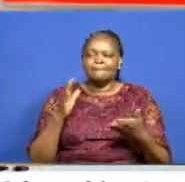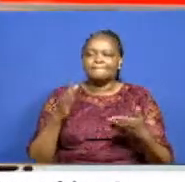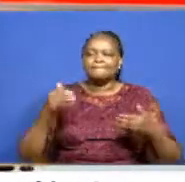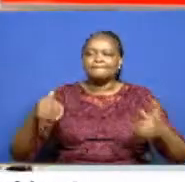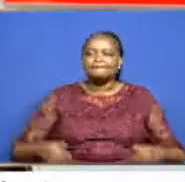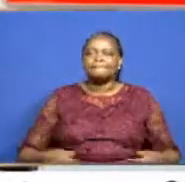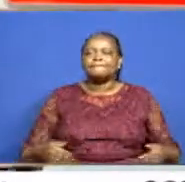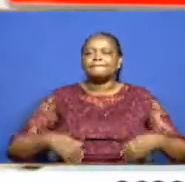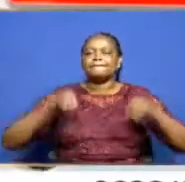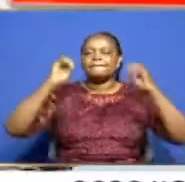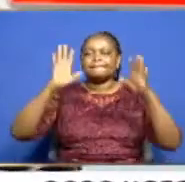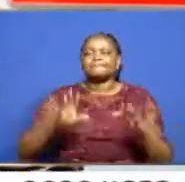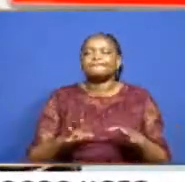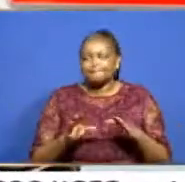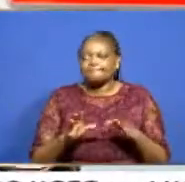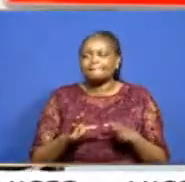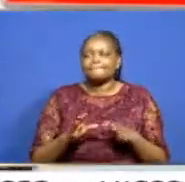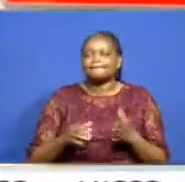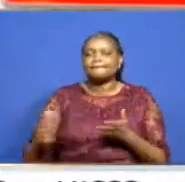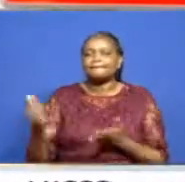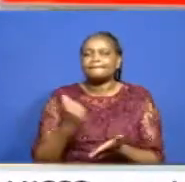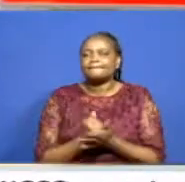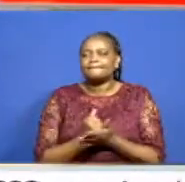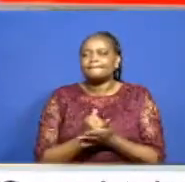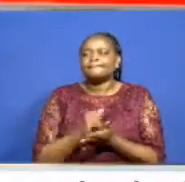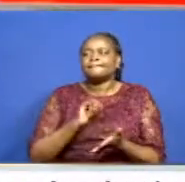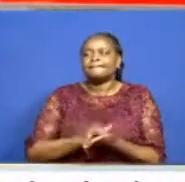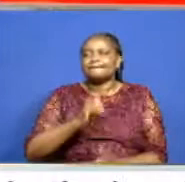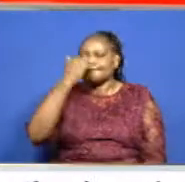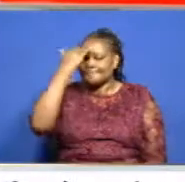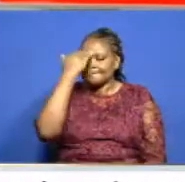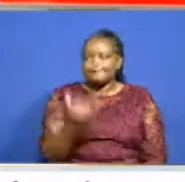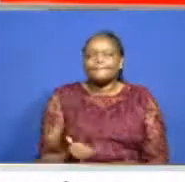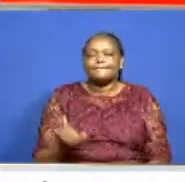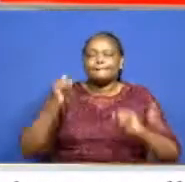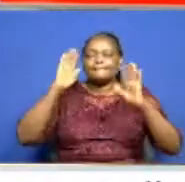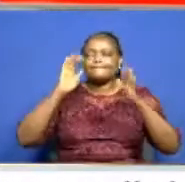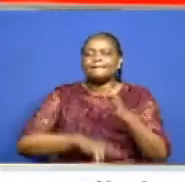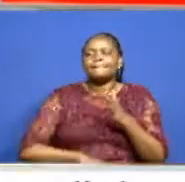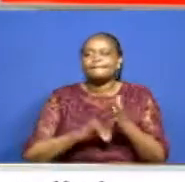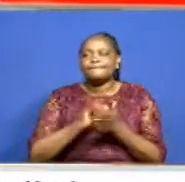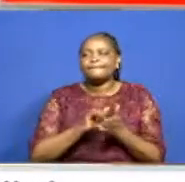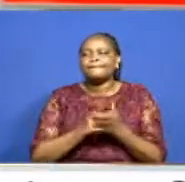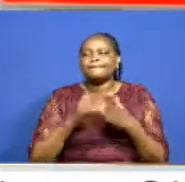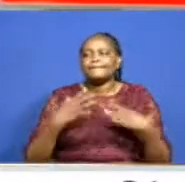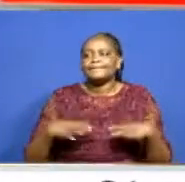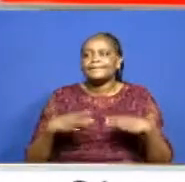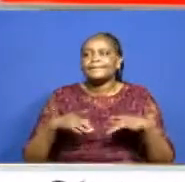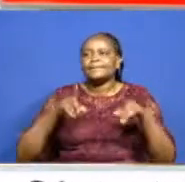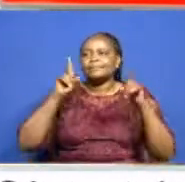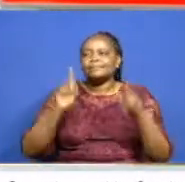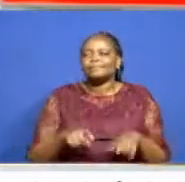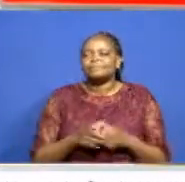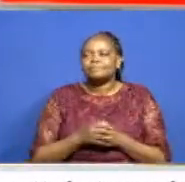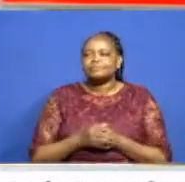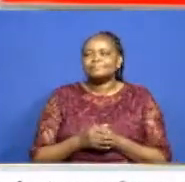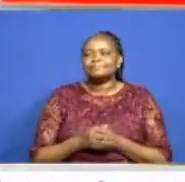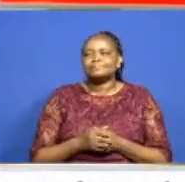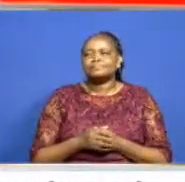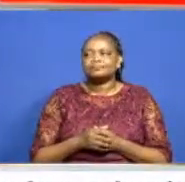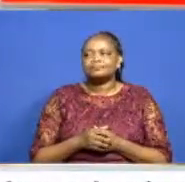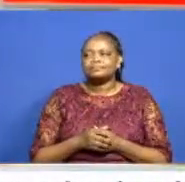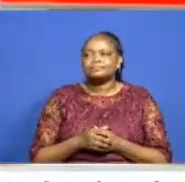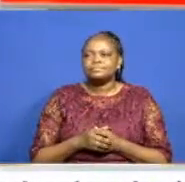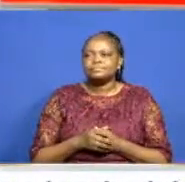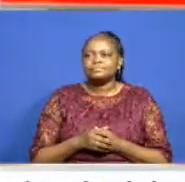teachers injected into the service. And that is why it is important that people must engage